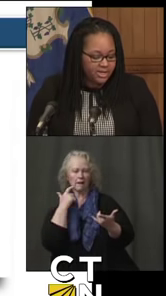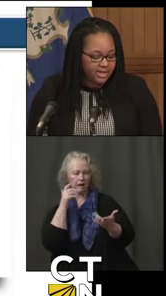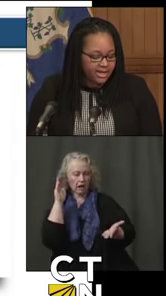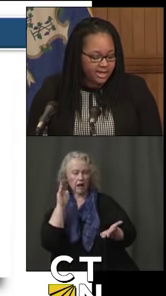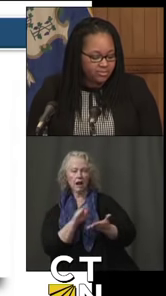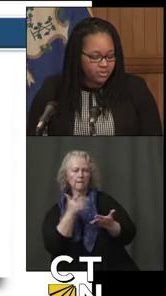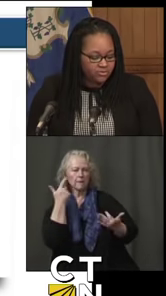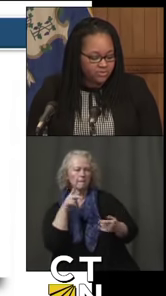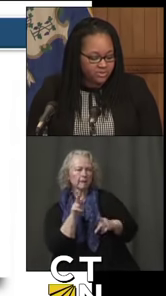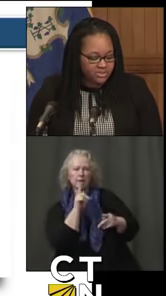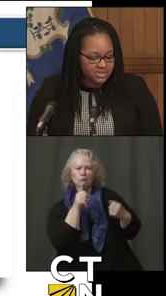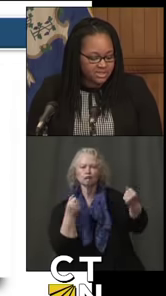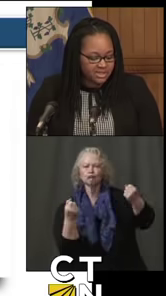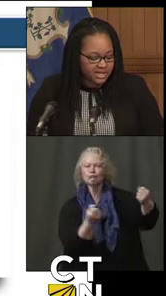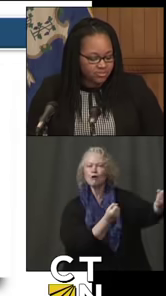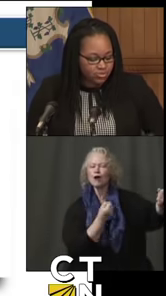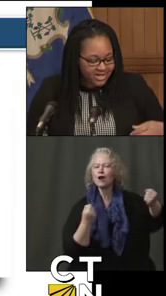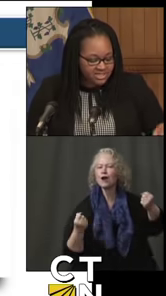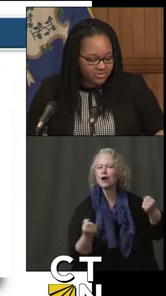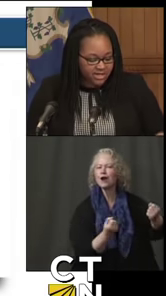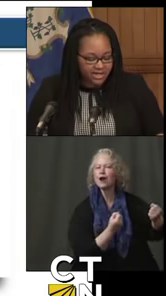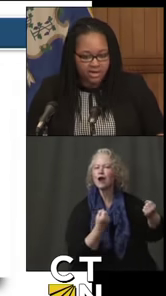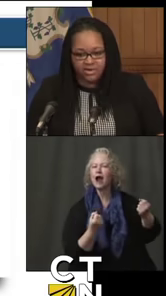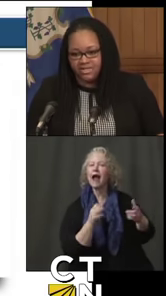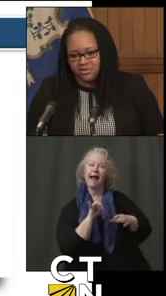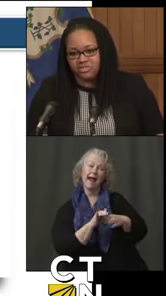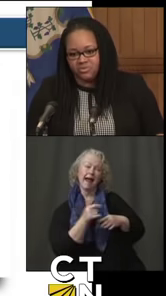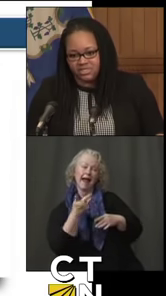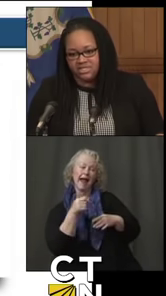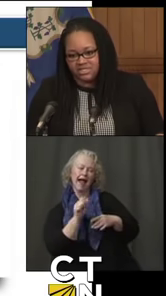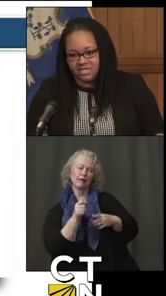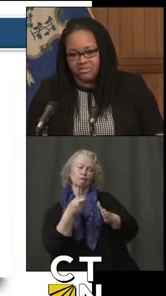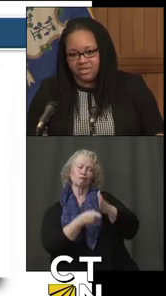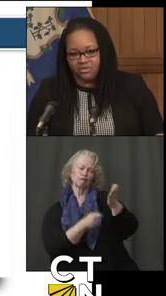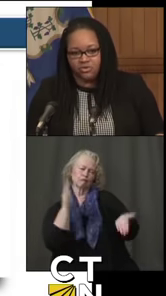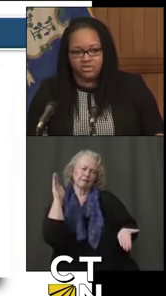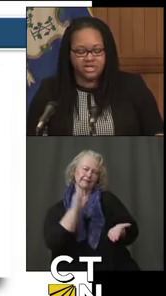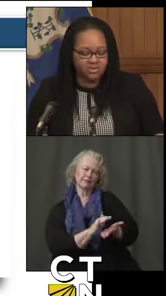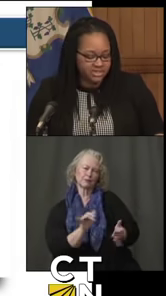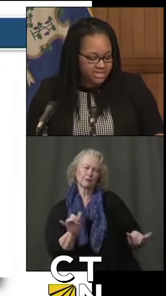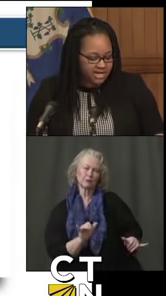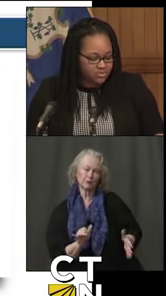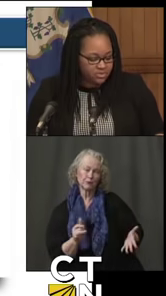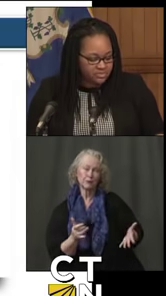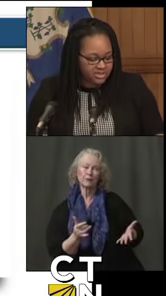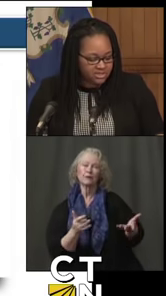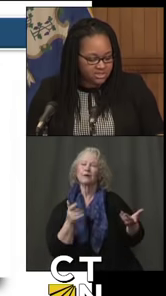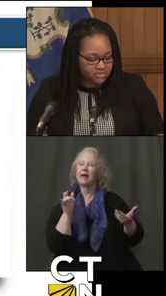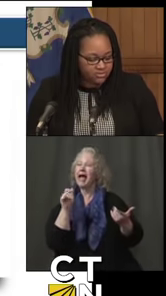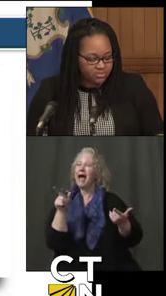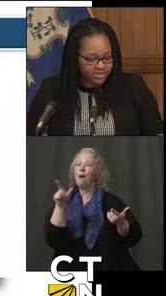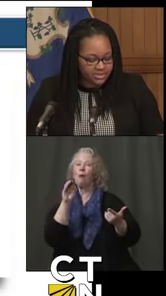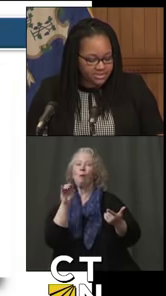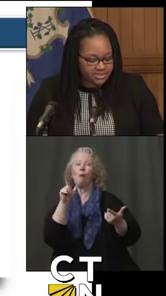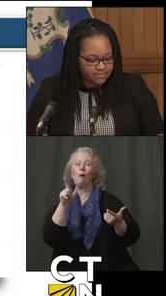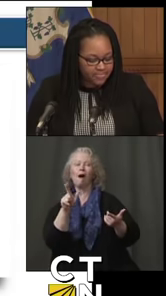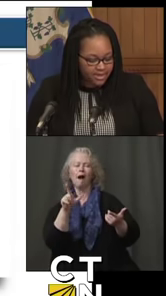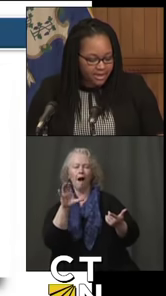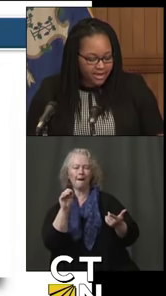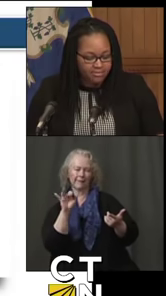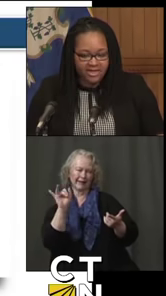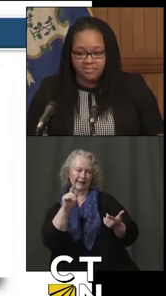low motor fuels pricing right now, and that we're seeing the same thing in the oil companies' tax with respect to diesel fuel